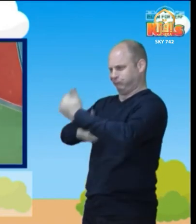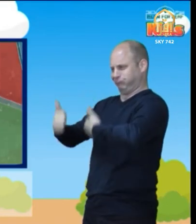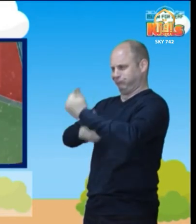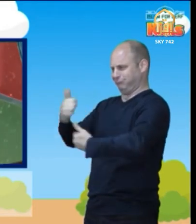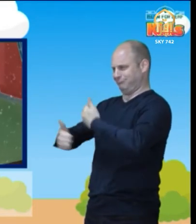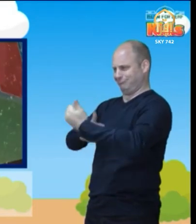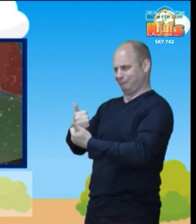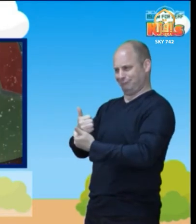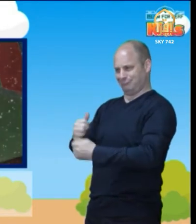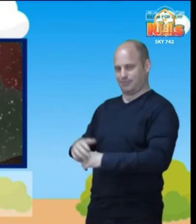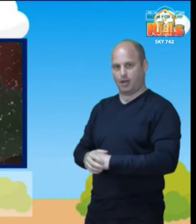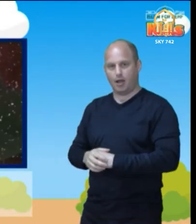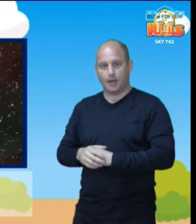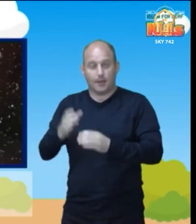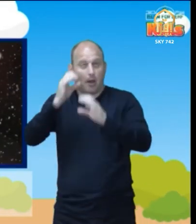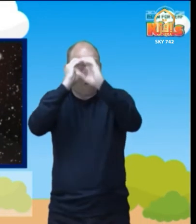Mashallah.